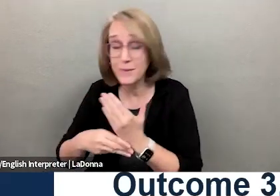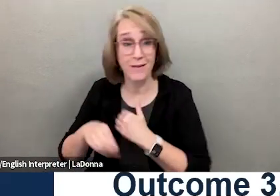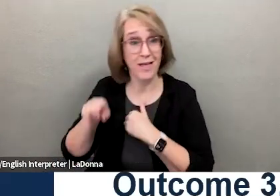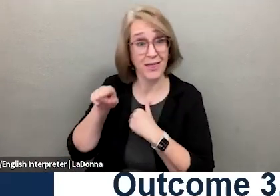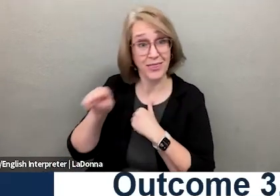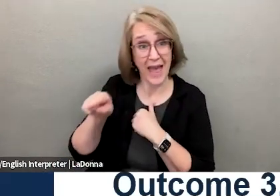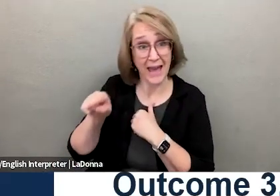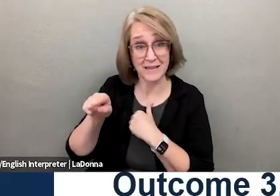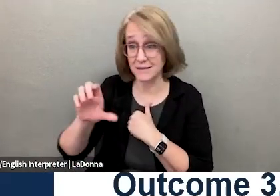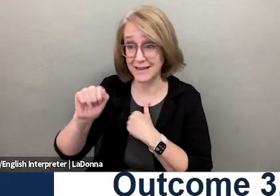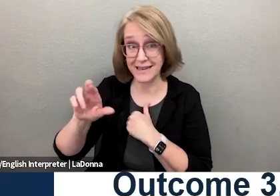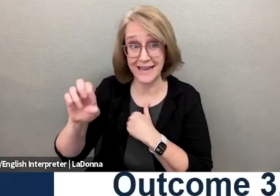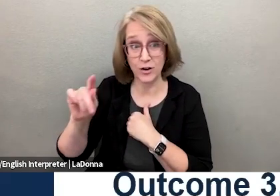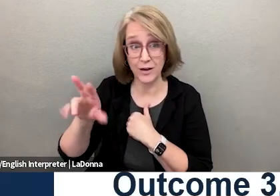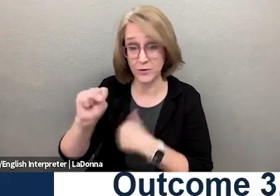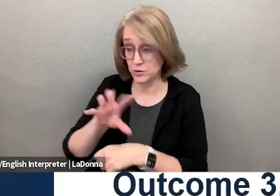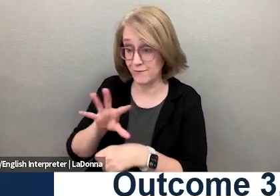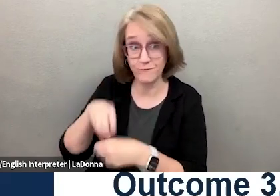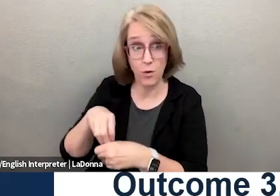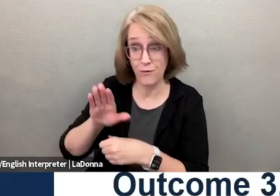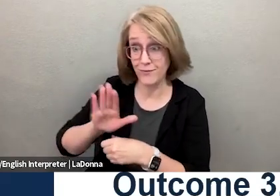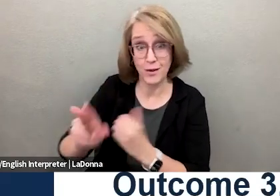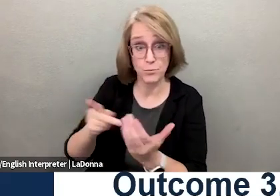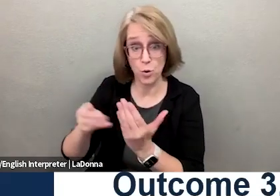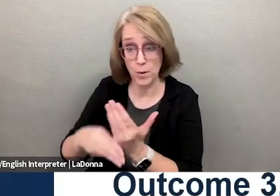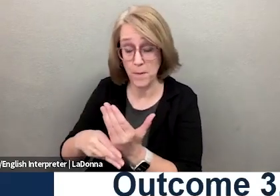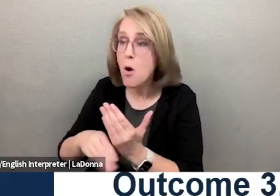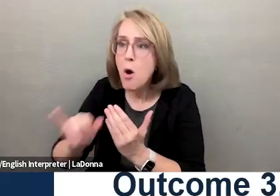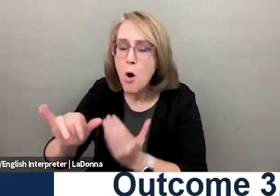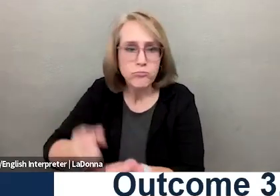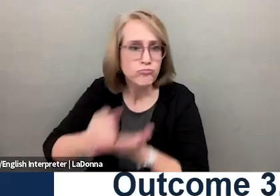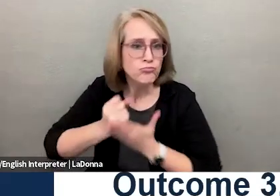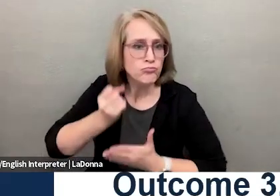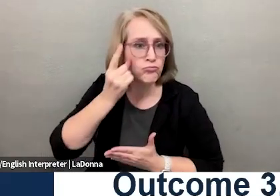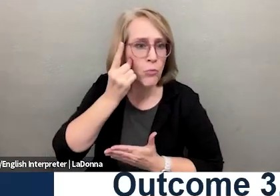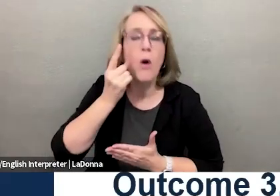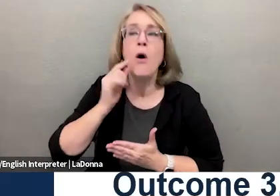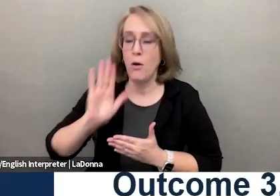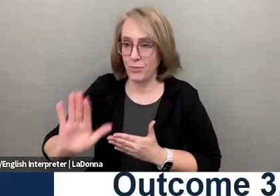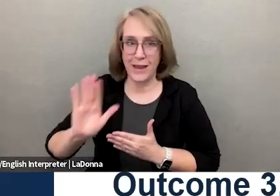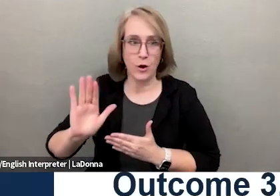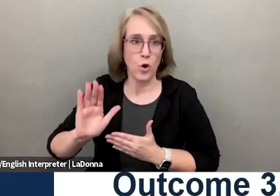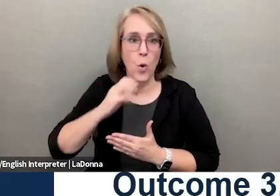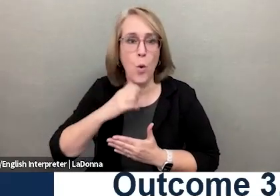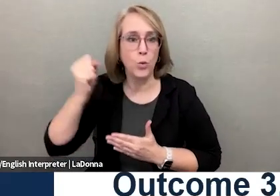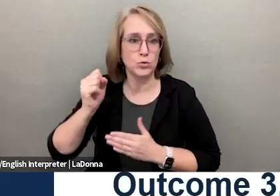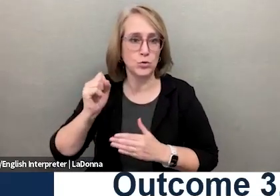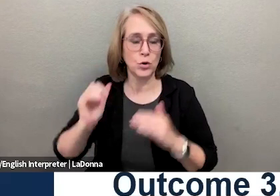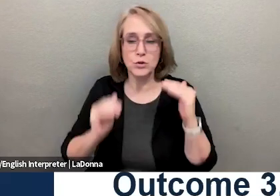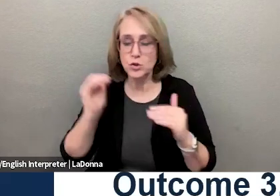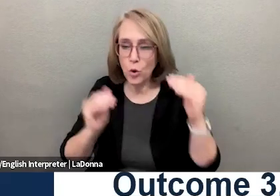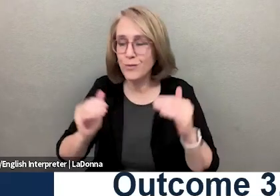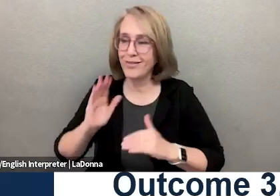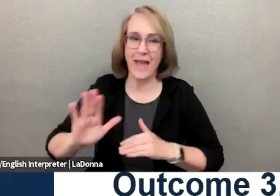from the caregivers who has participated in these programs, it helps them to keep their older adult,